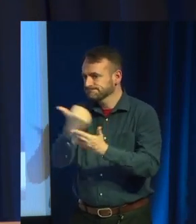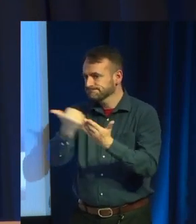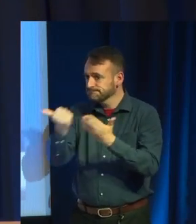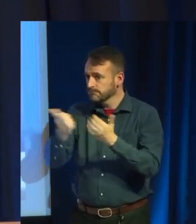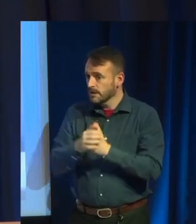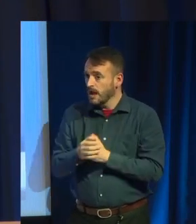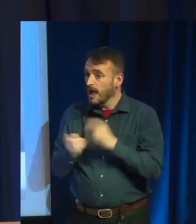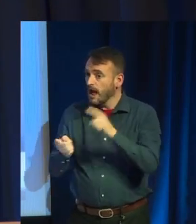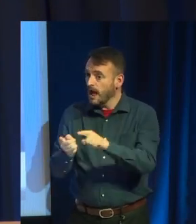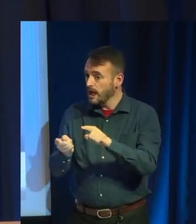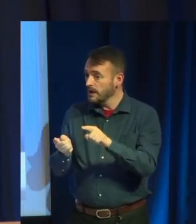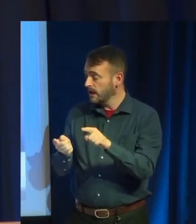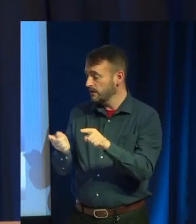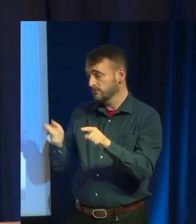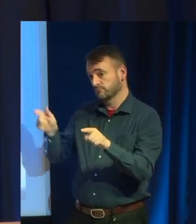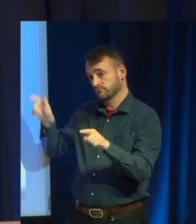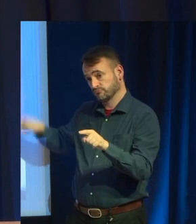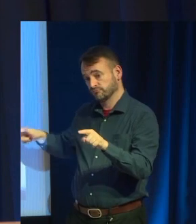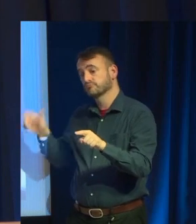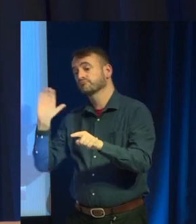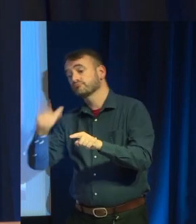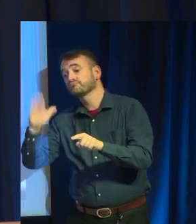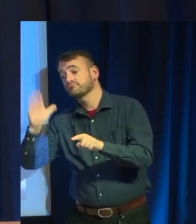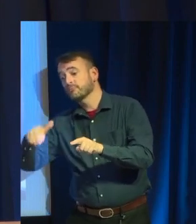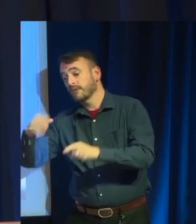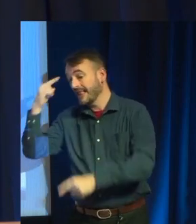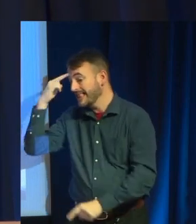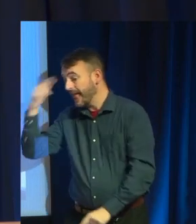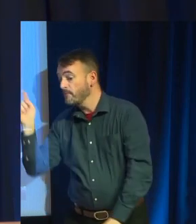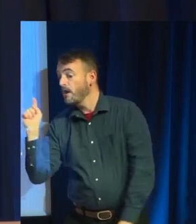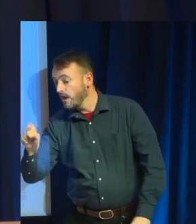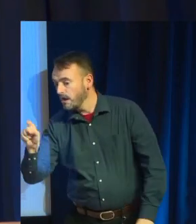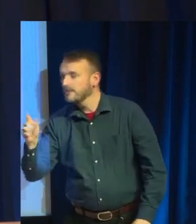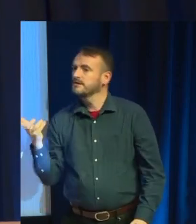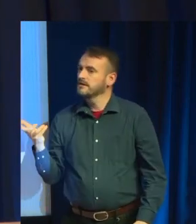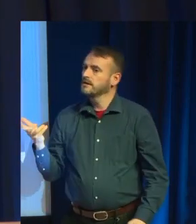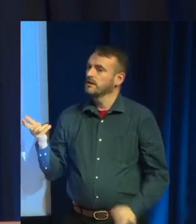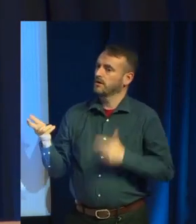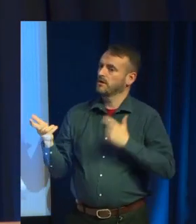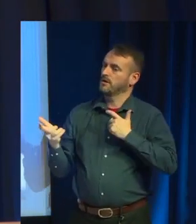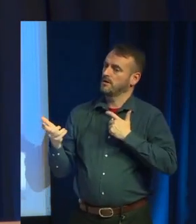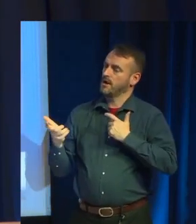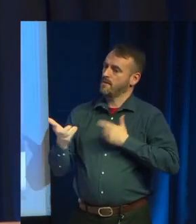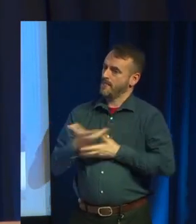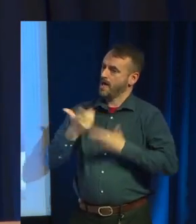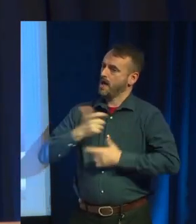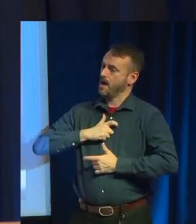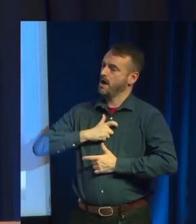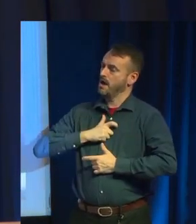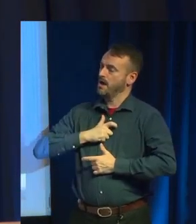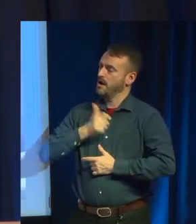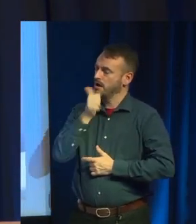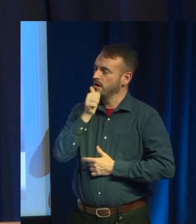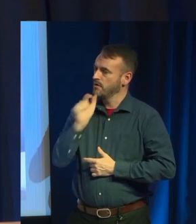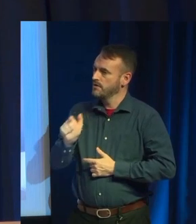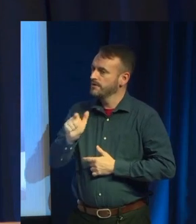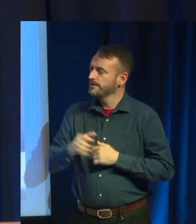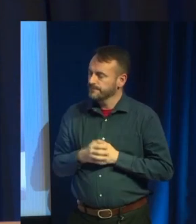names so the player gets to know them. But if they're talking about people who